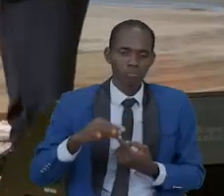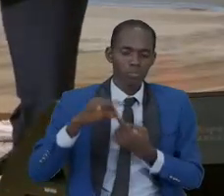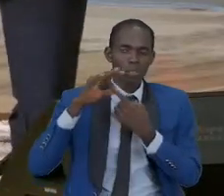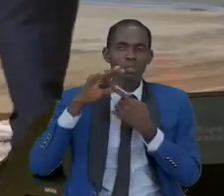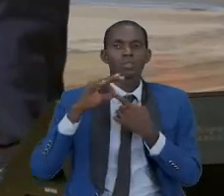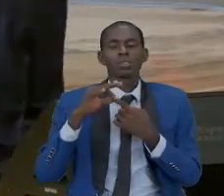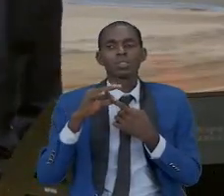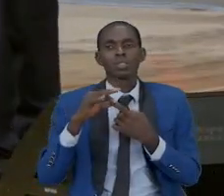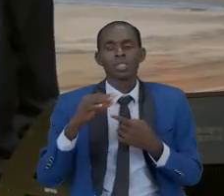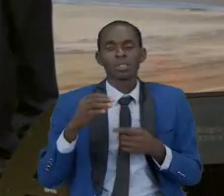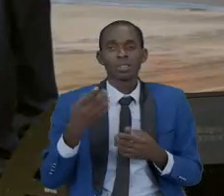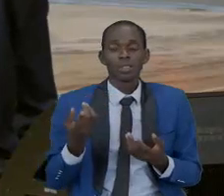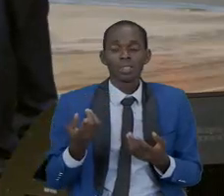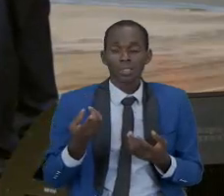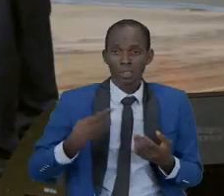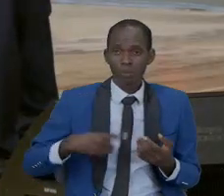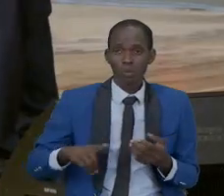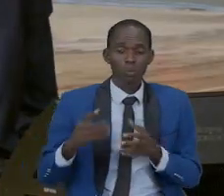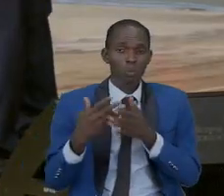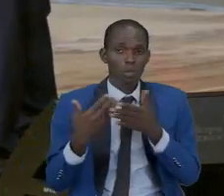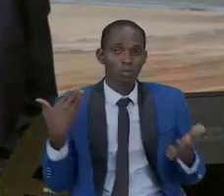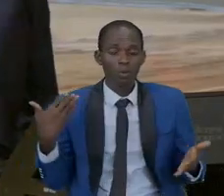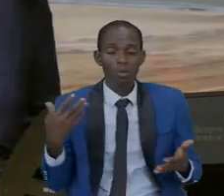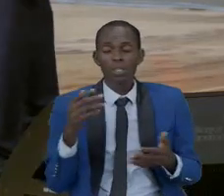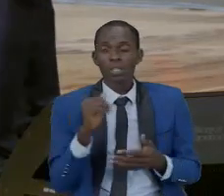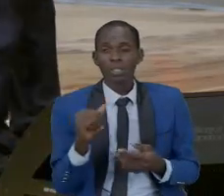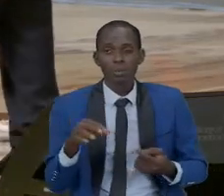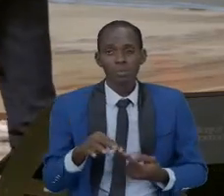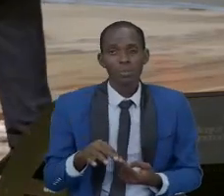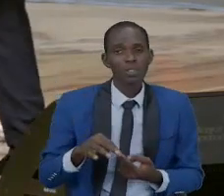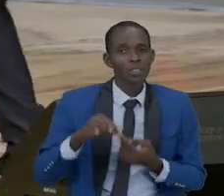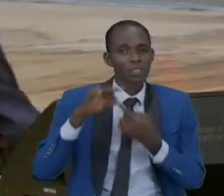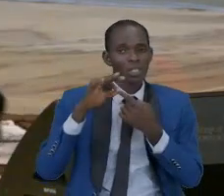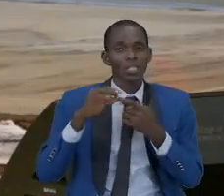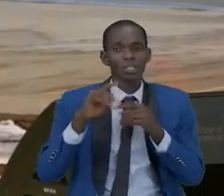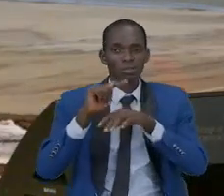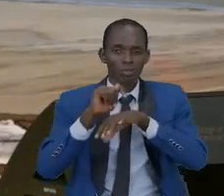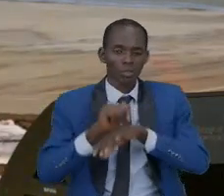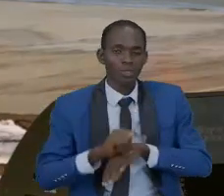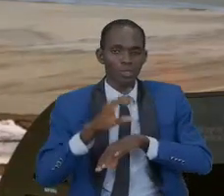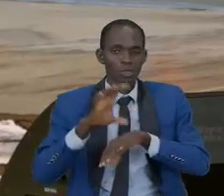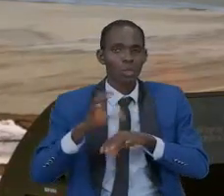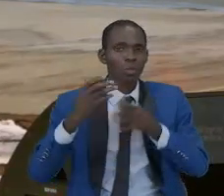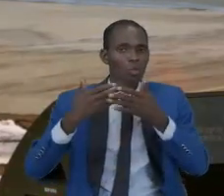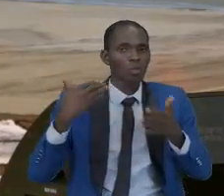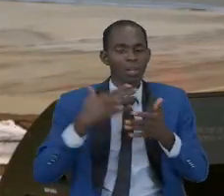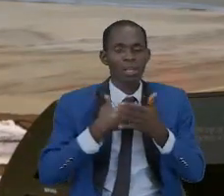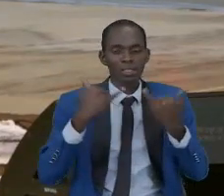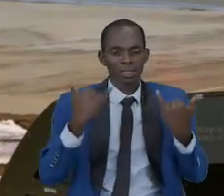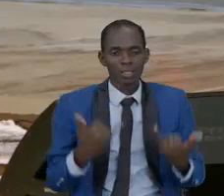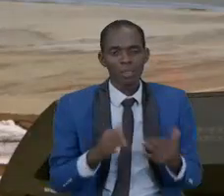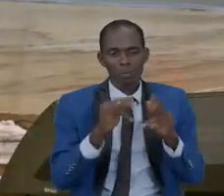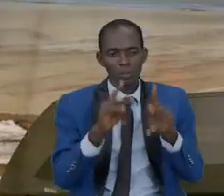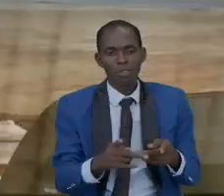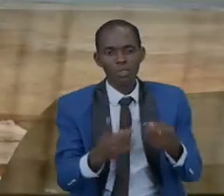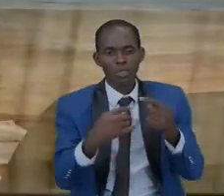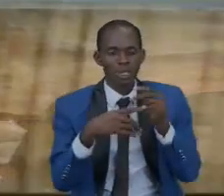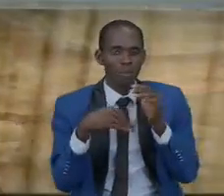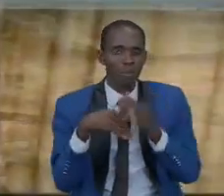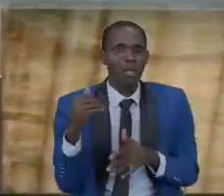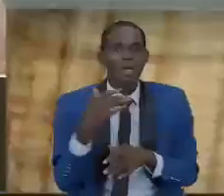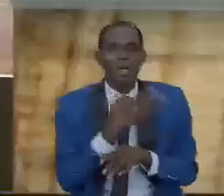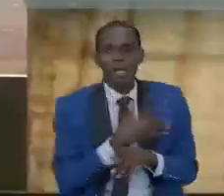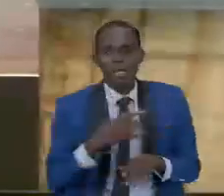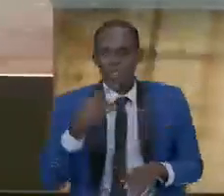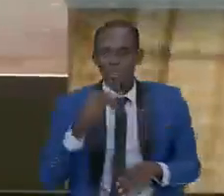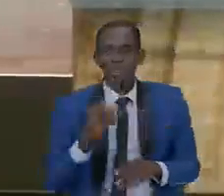before a particular traditional Church before and now he comes out of there and he claims